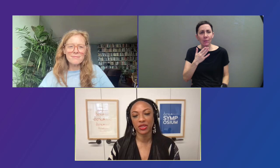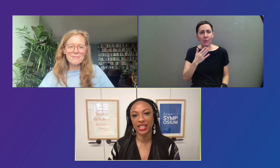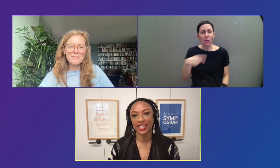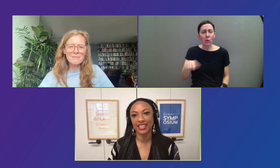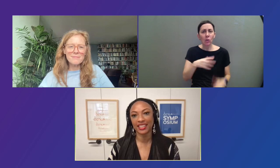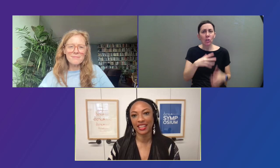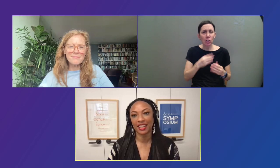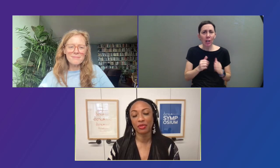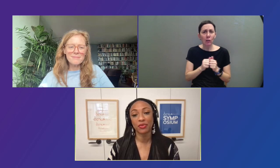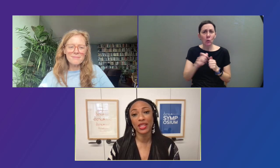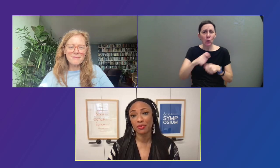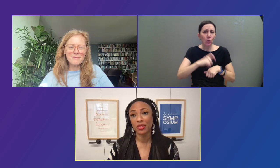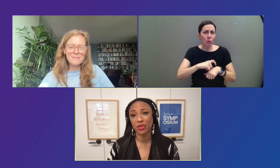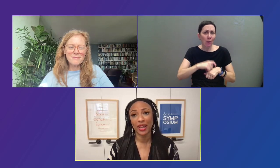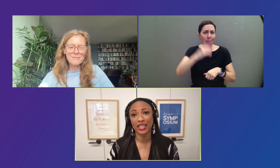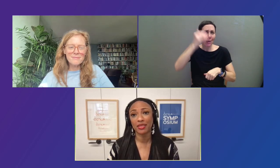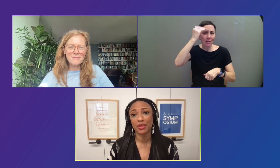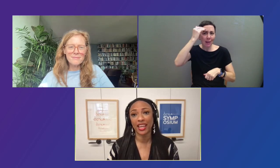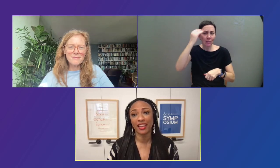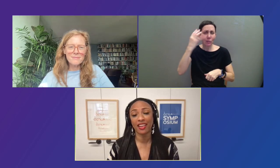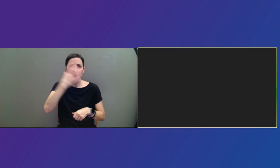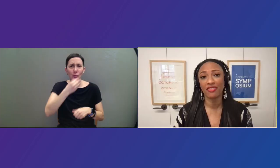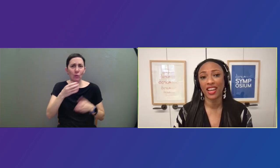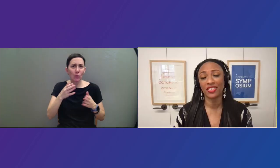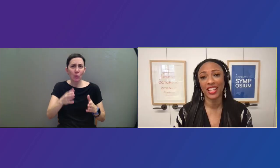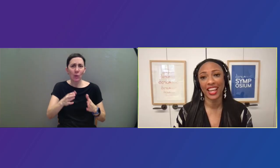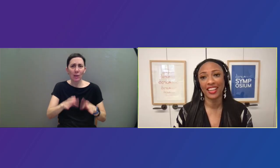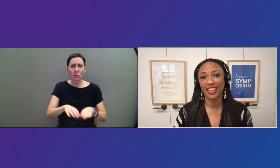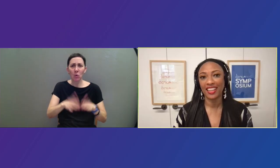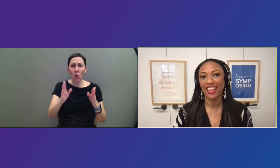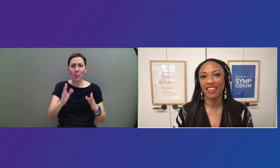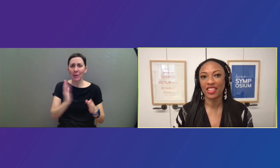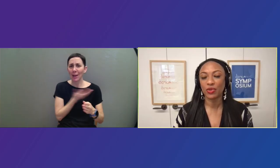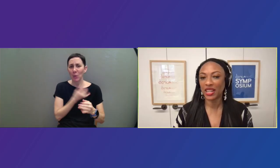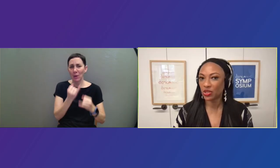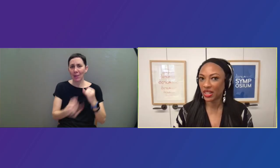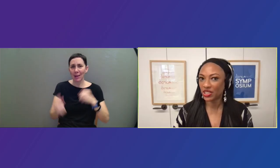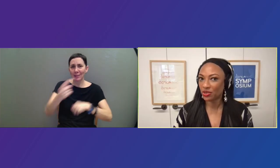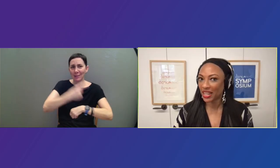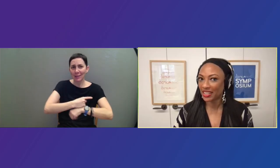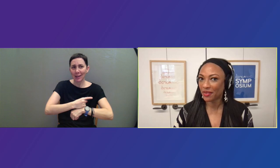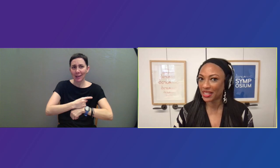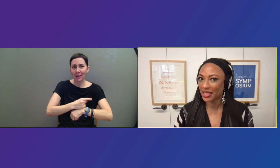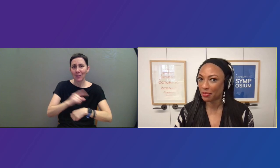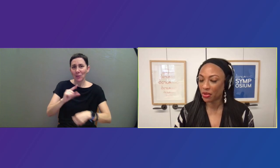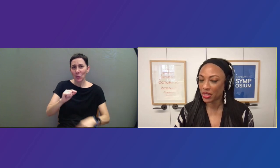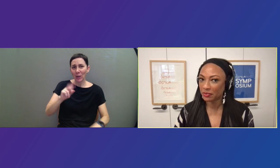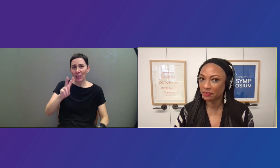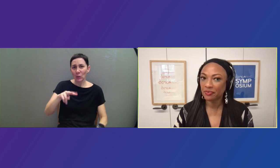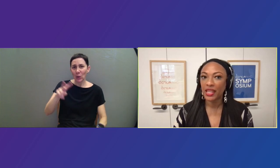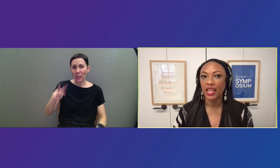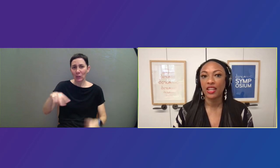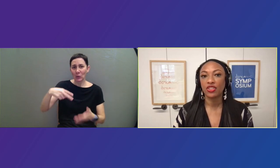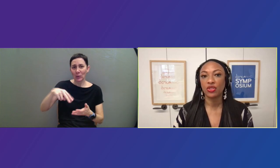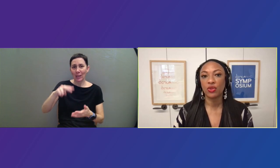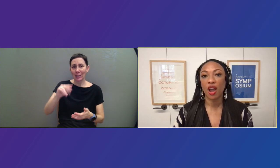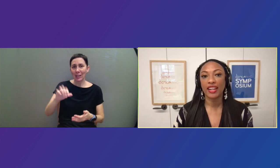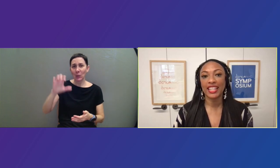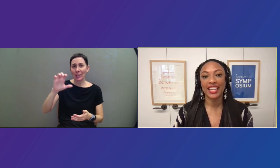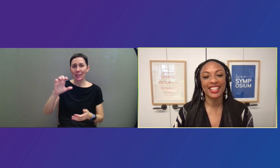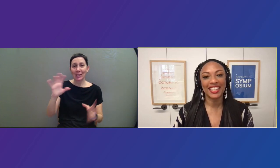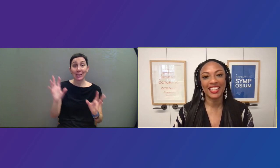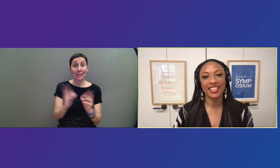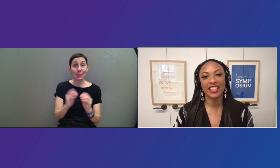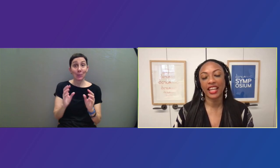time and expertise. It was really a beautiful way to begin our final day of the 2022 Dance NYC Symposium. To